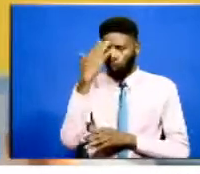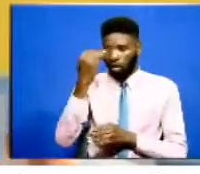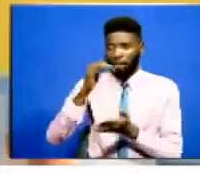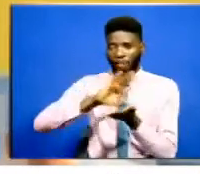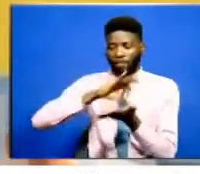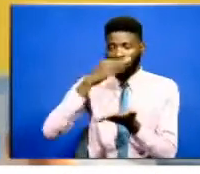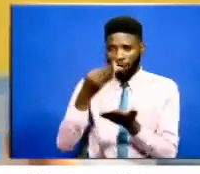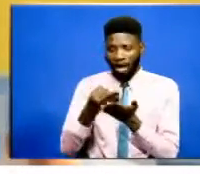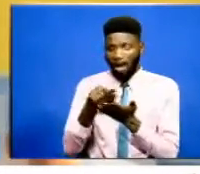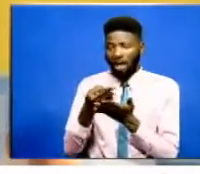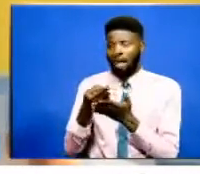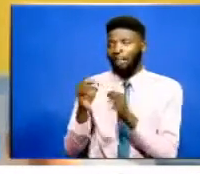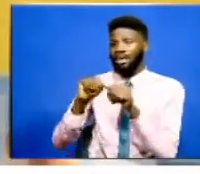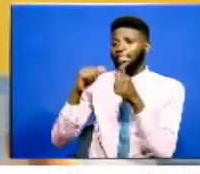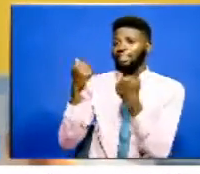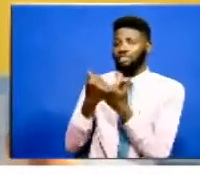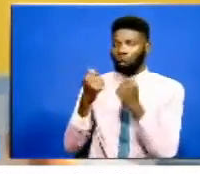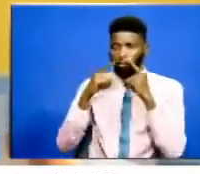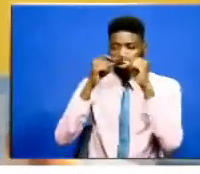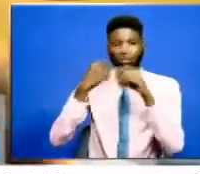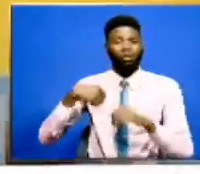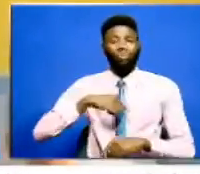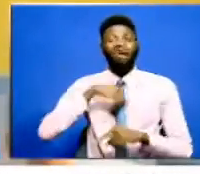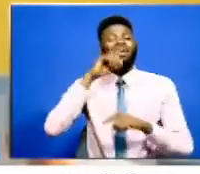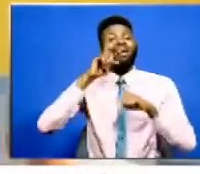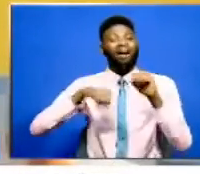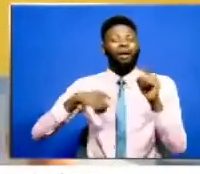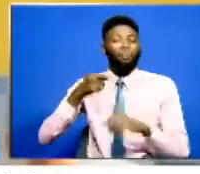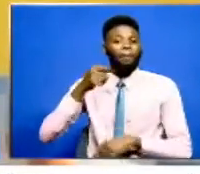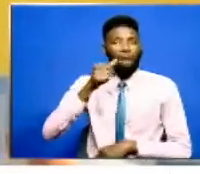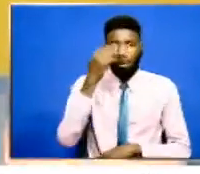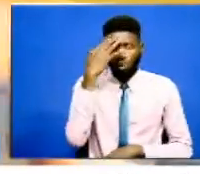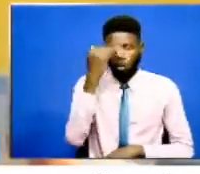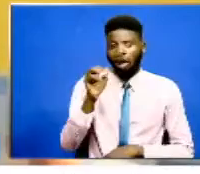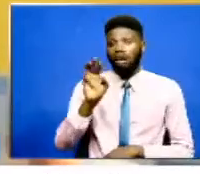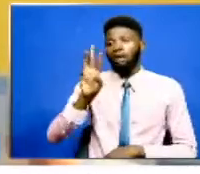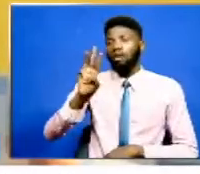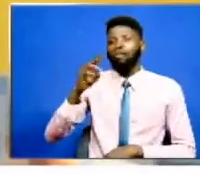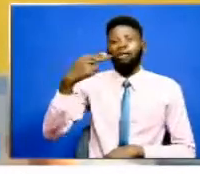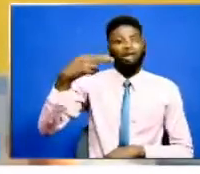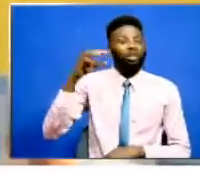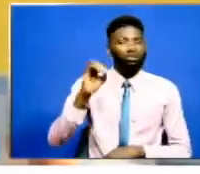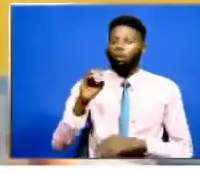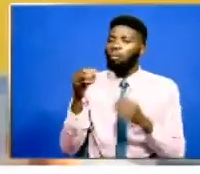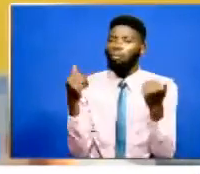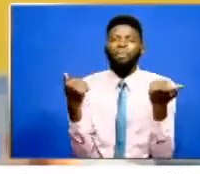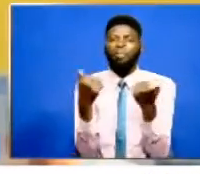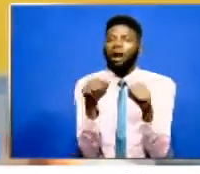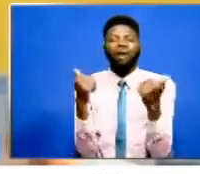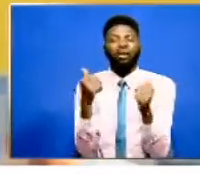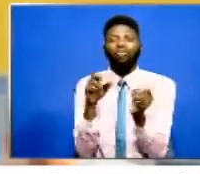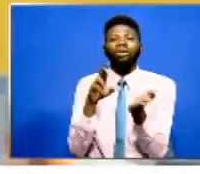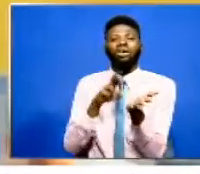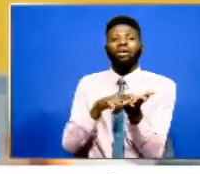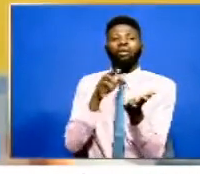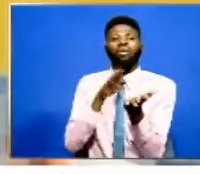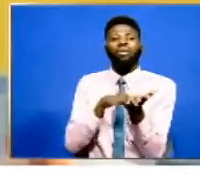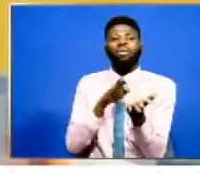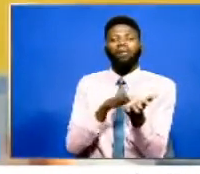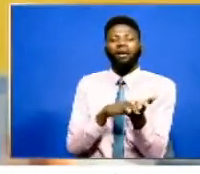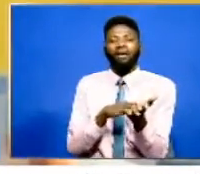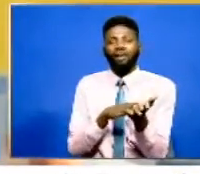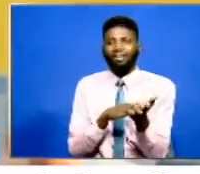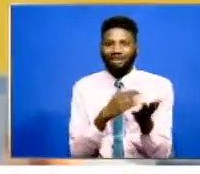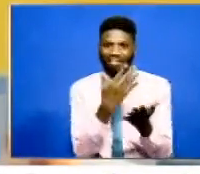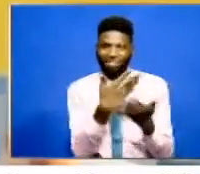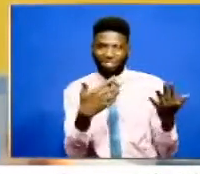funding agencies tell us we can't buy because the World Health Organization has not recommended that product. And the process